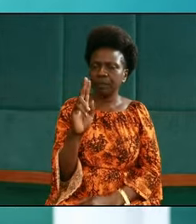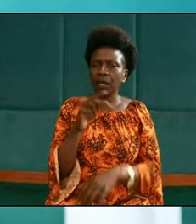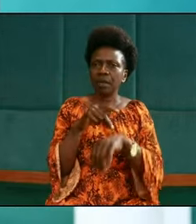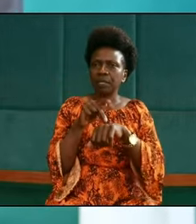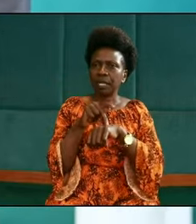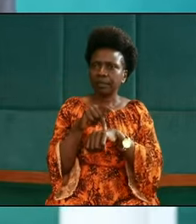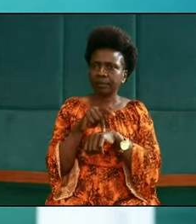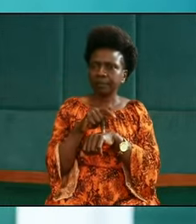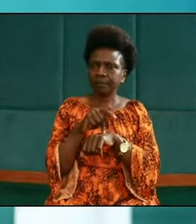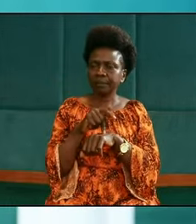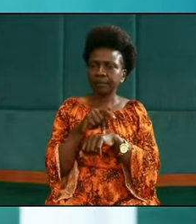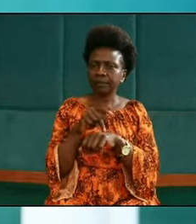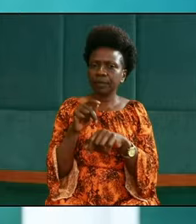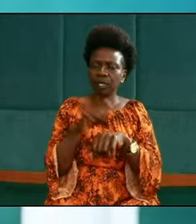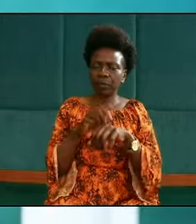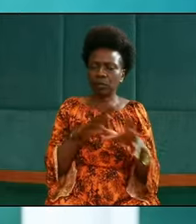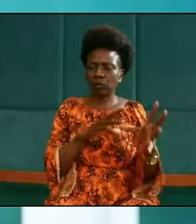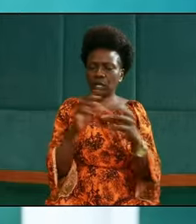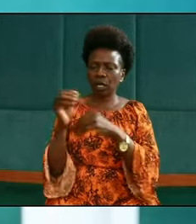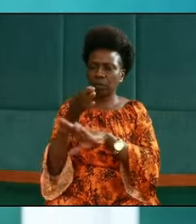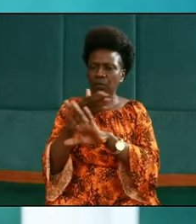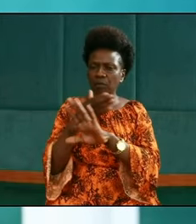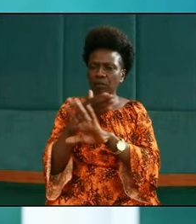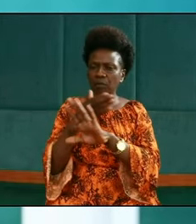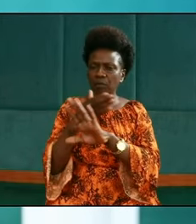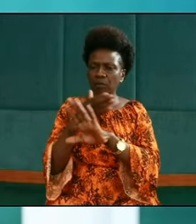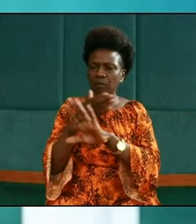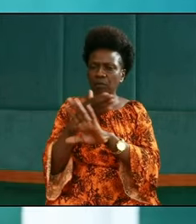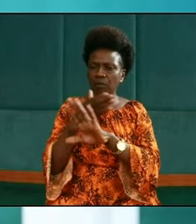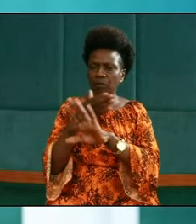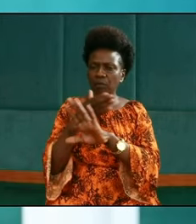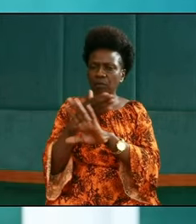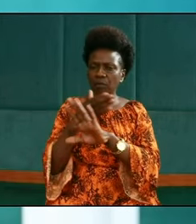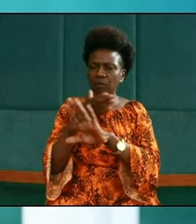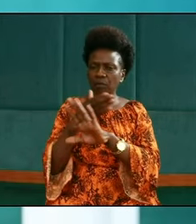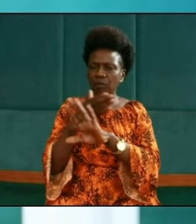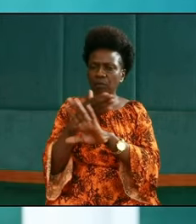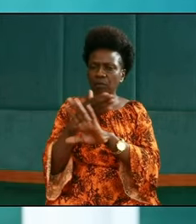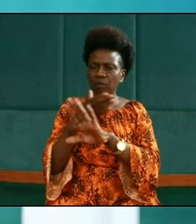Peter, when he was taken before the